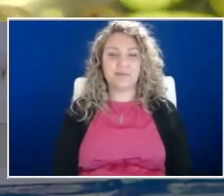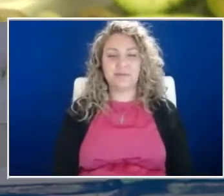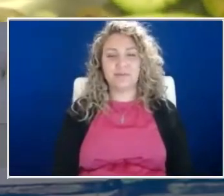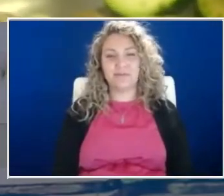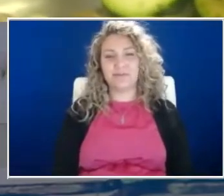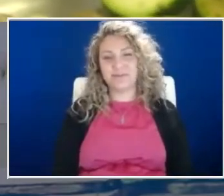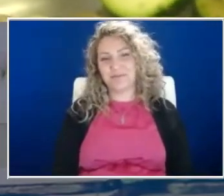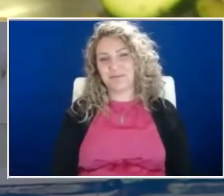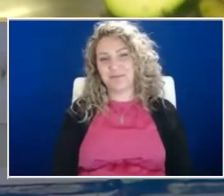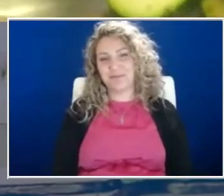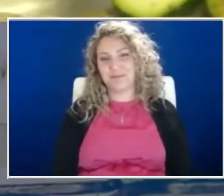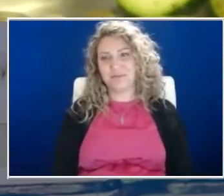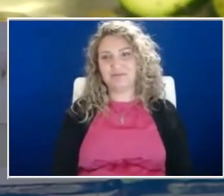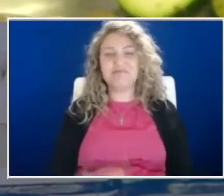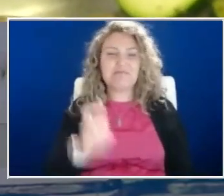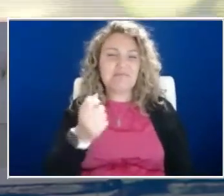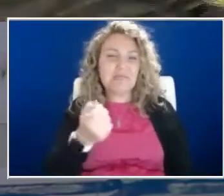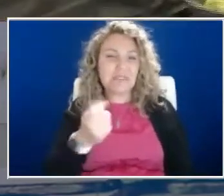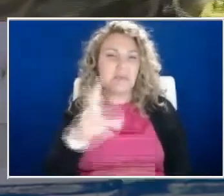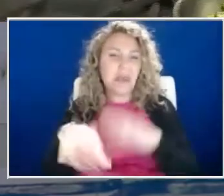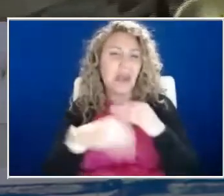A little extra flavor right there.